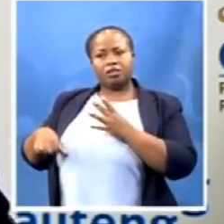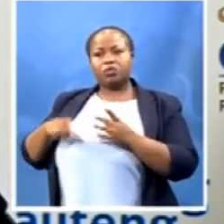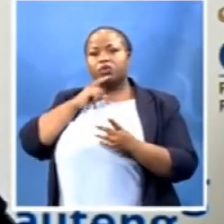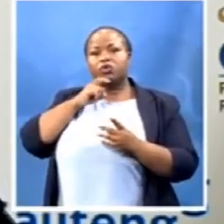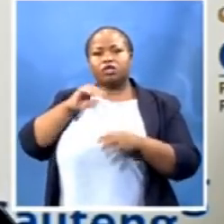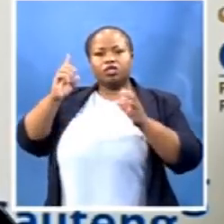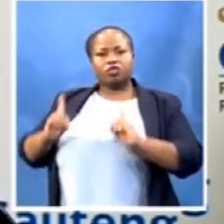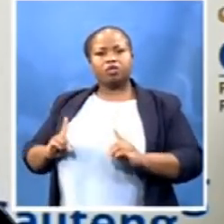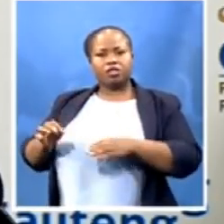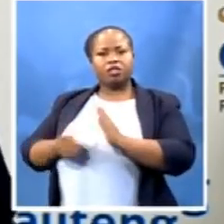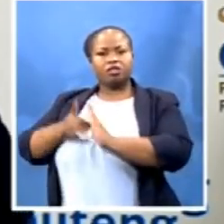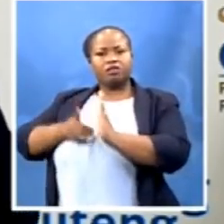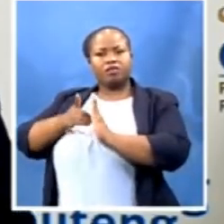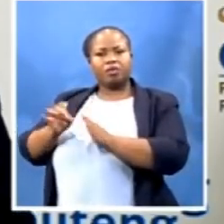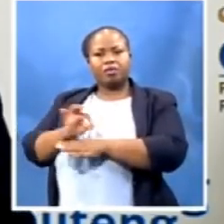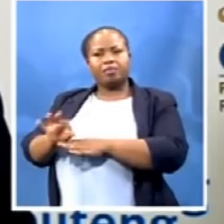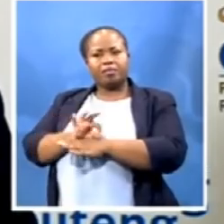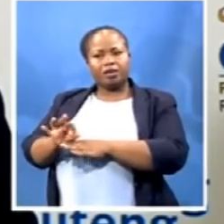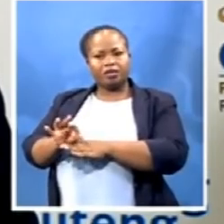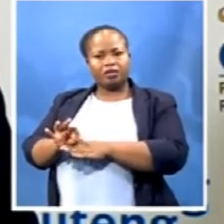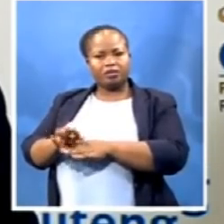a barometer and a benchmark. Thanks.